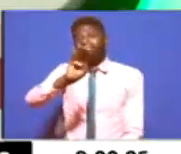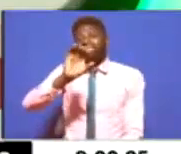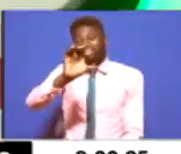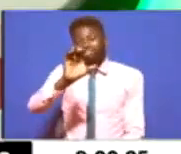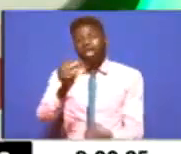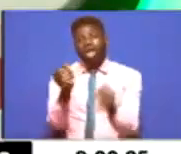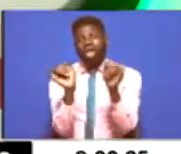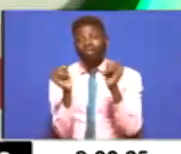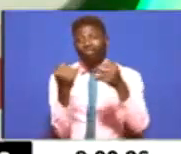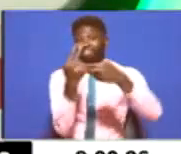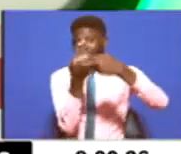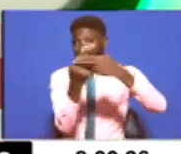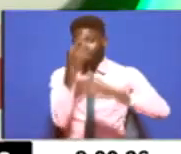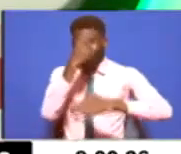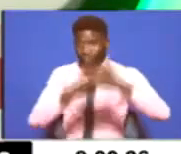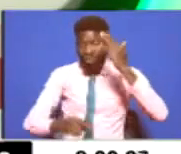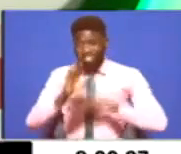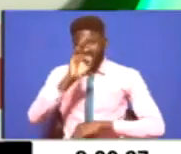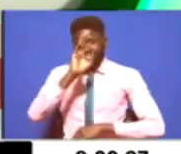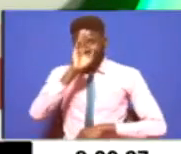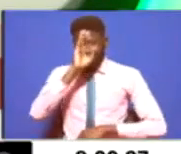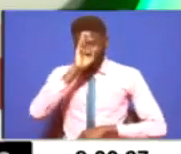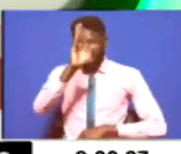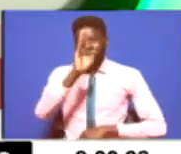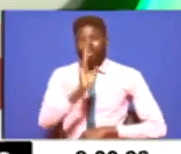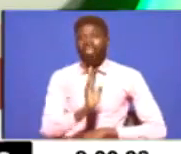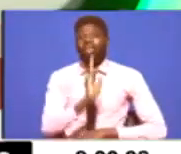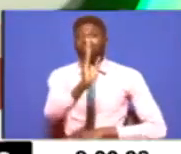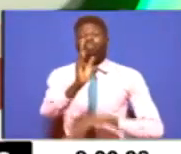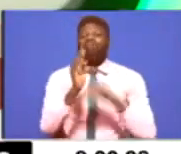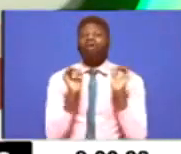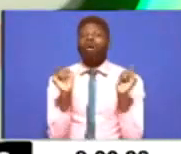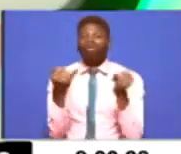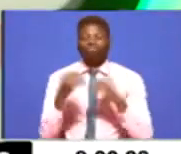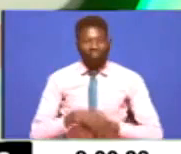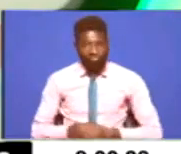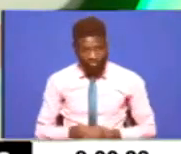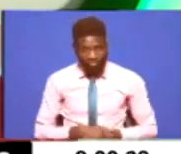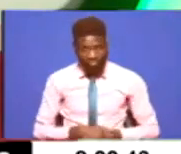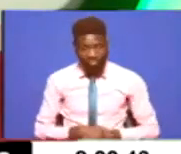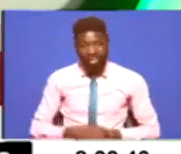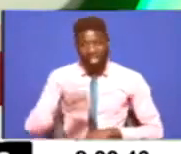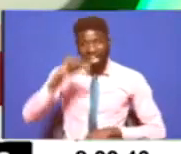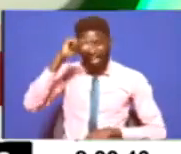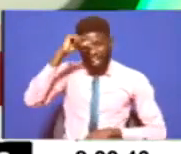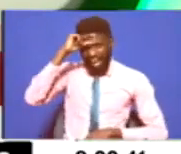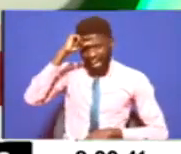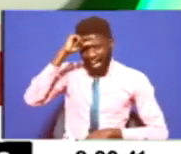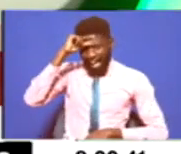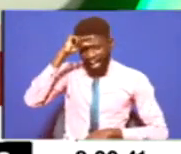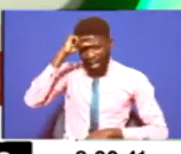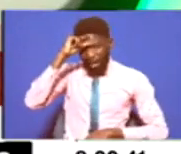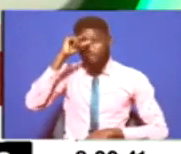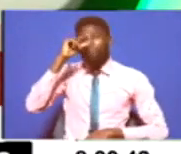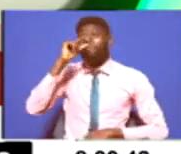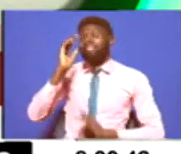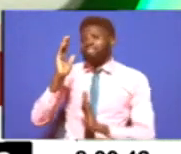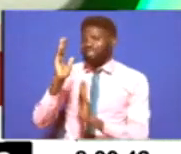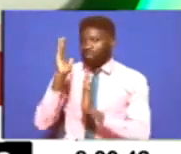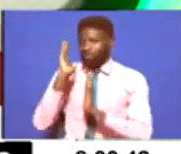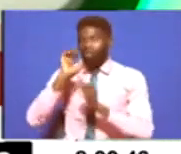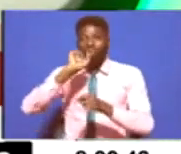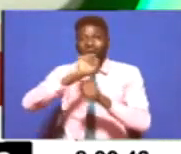hashtag Sunday Express. Now, let's begin straight away. A government-led security operation has kicked off